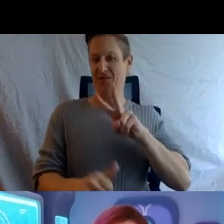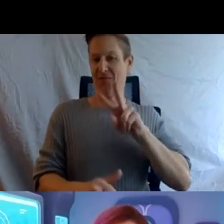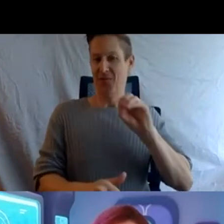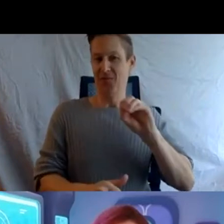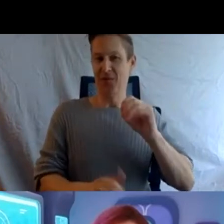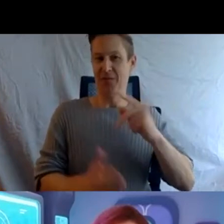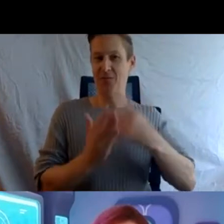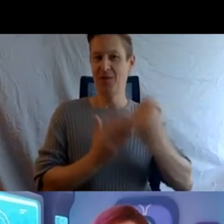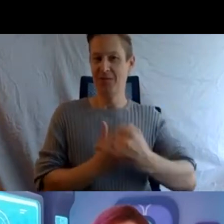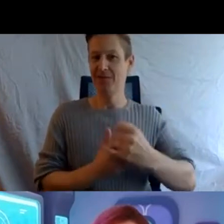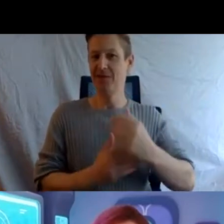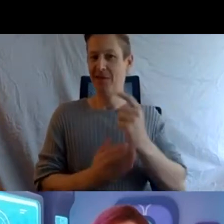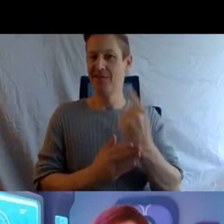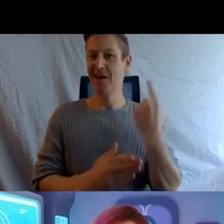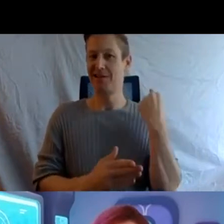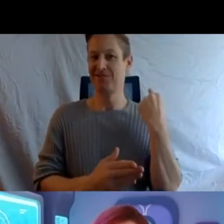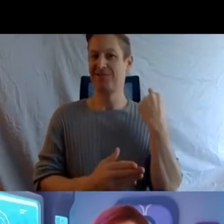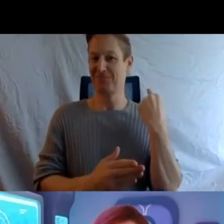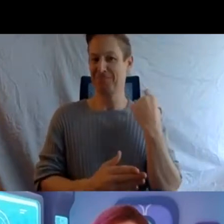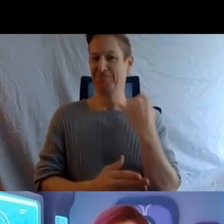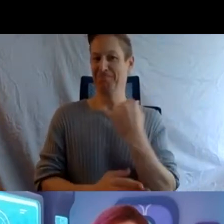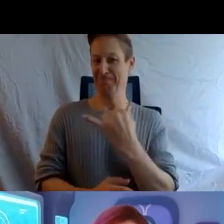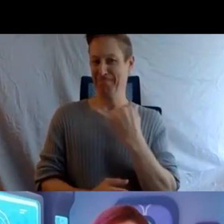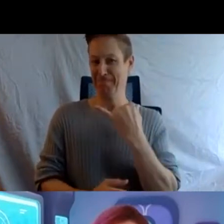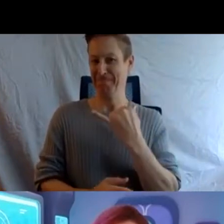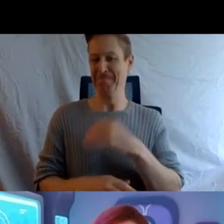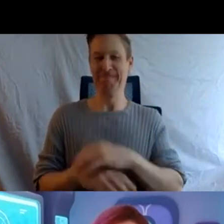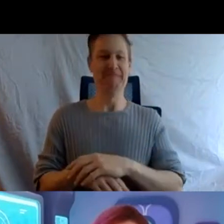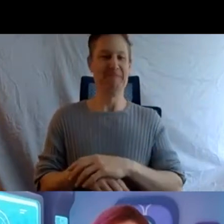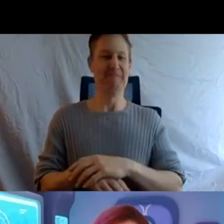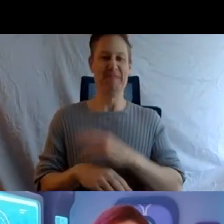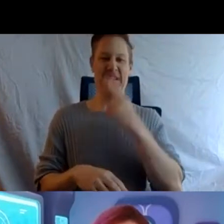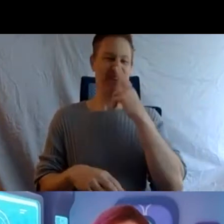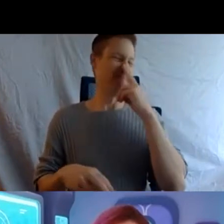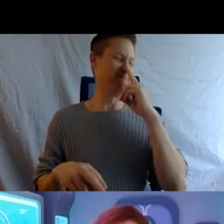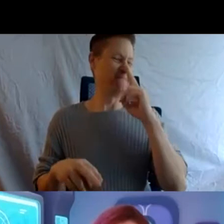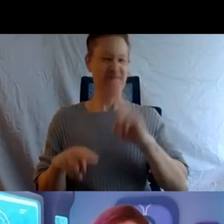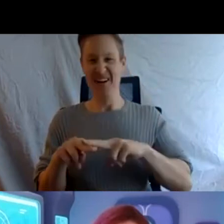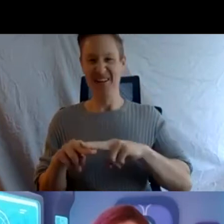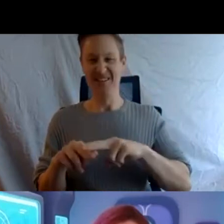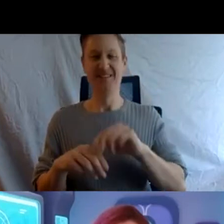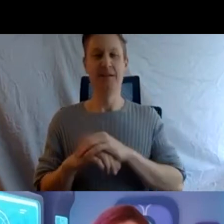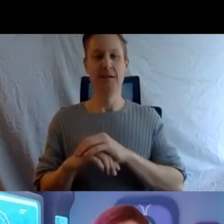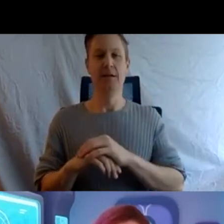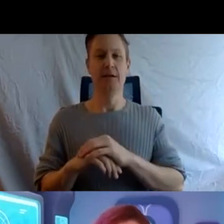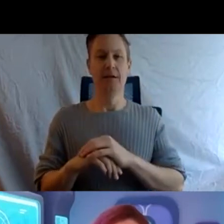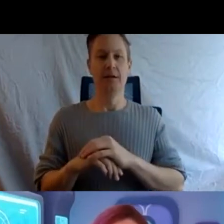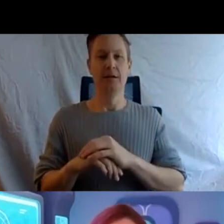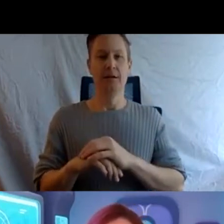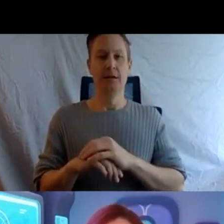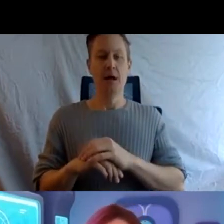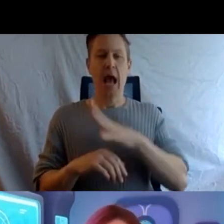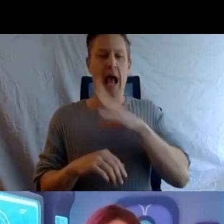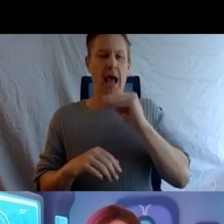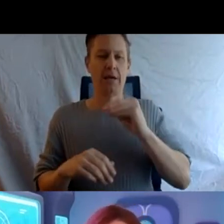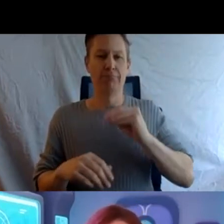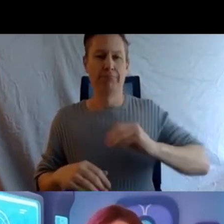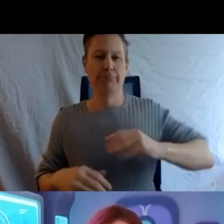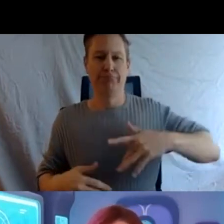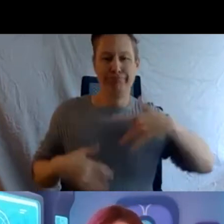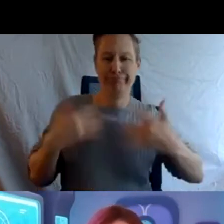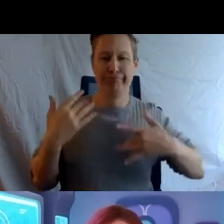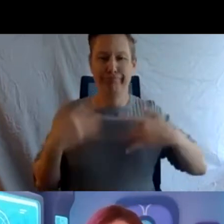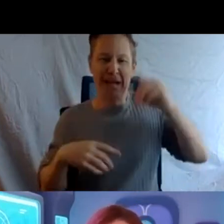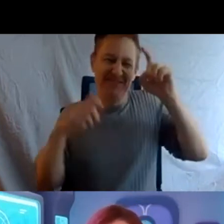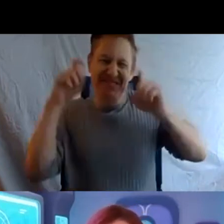in last year too. So it's really, really fun, especially when you get to be as animated as you want. And